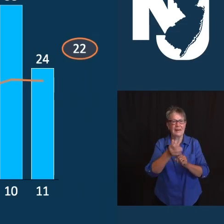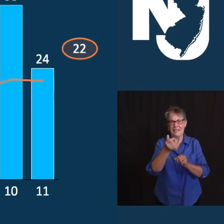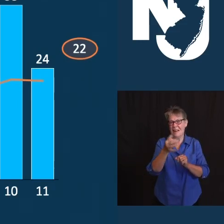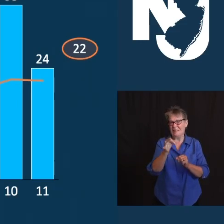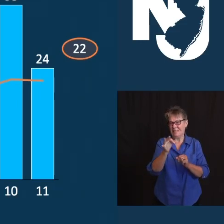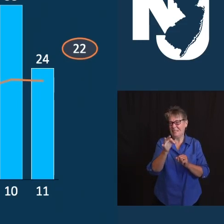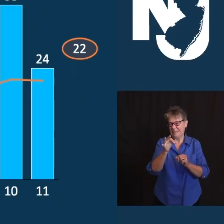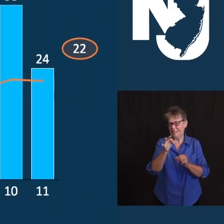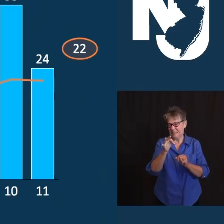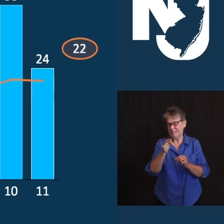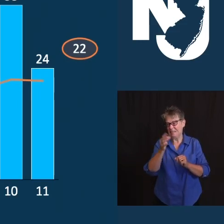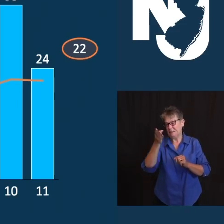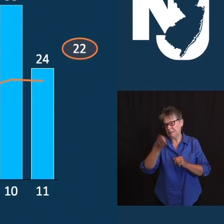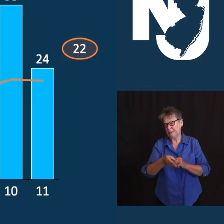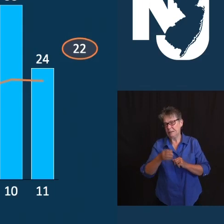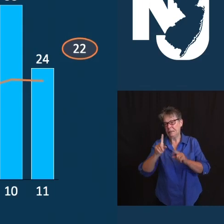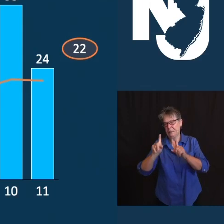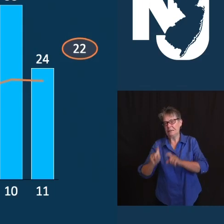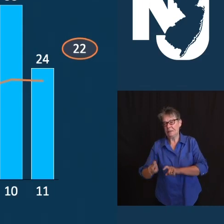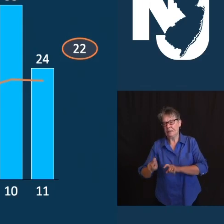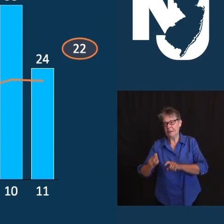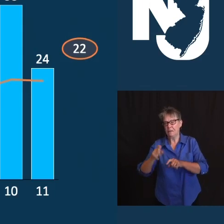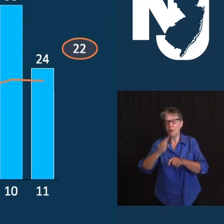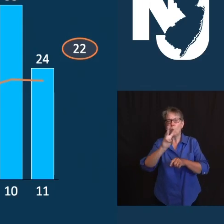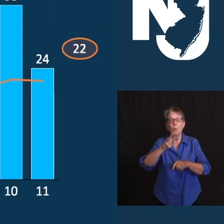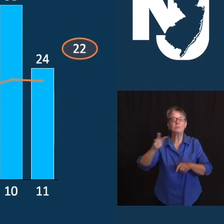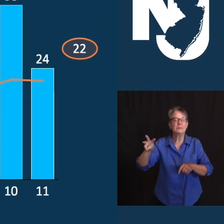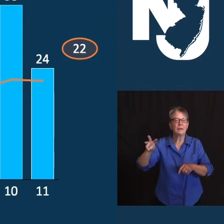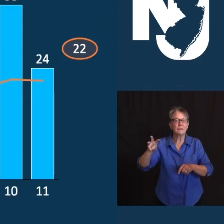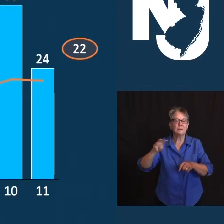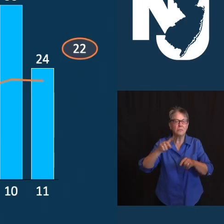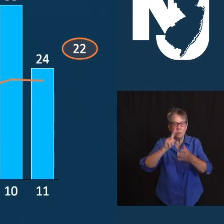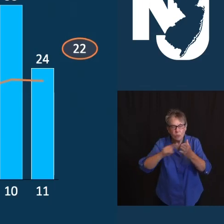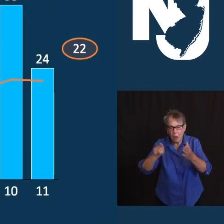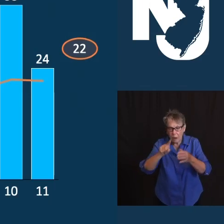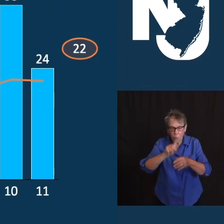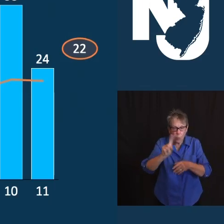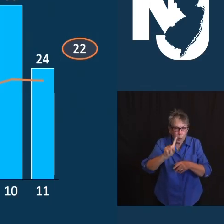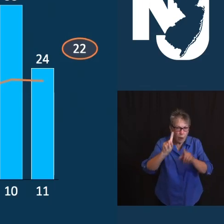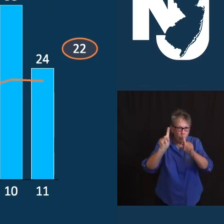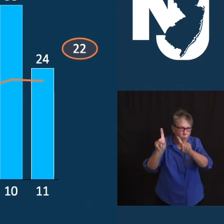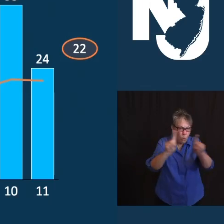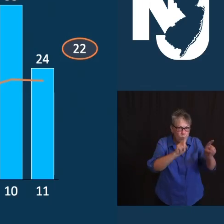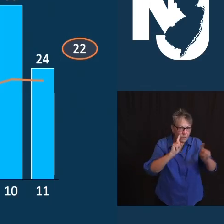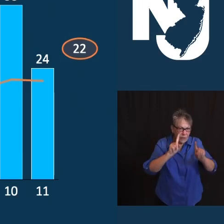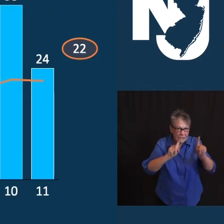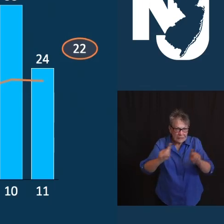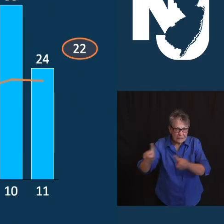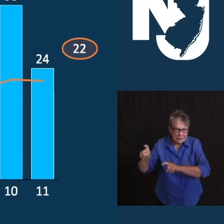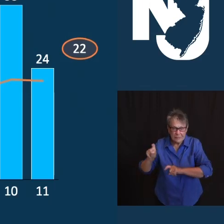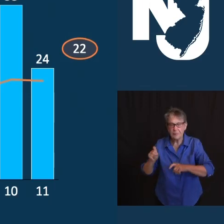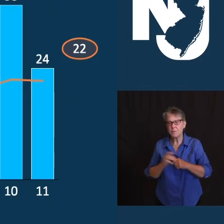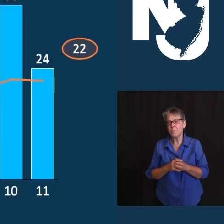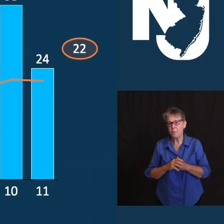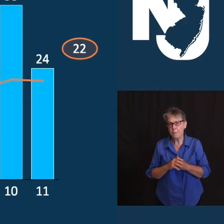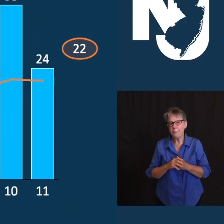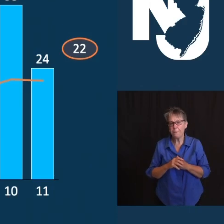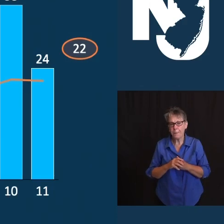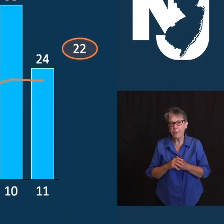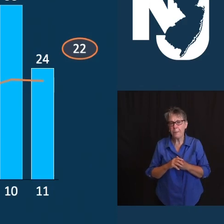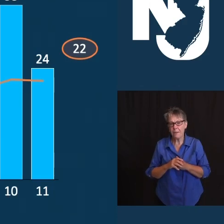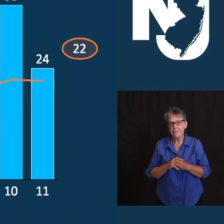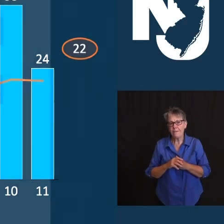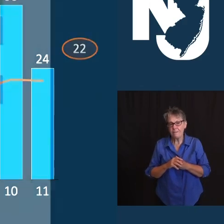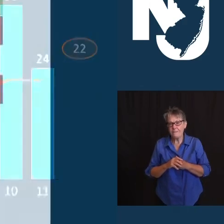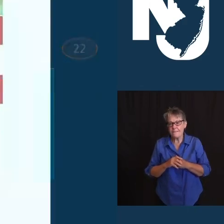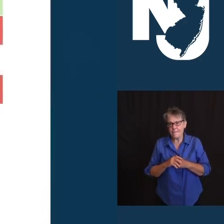on average. And on Friday, Judy, we recorded nearly twice that amount. That may be our number one day, I think, ever. And